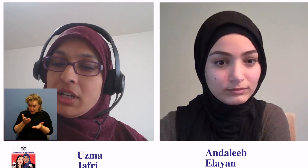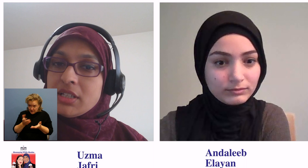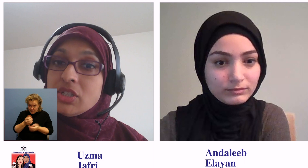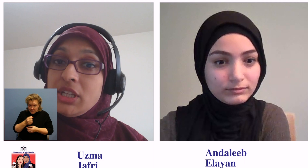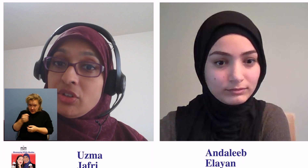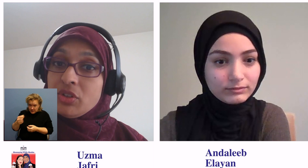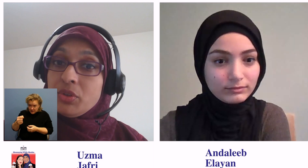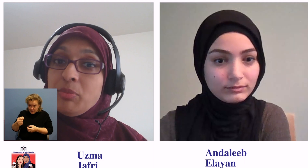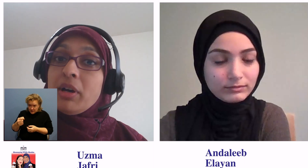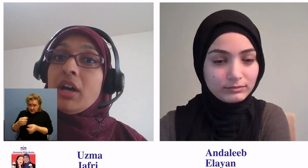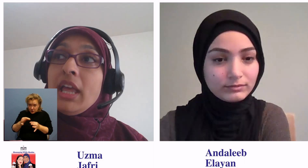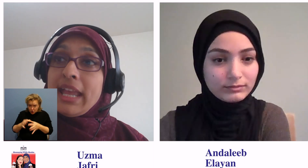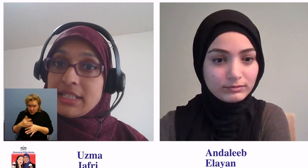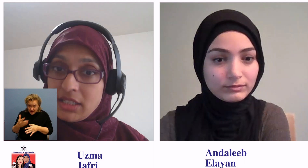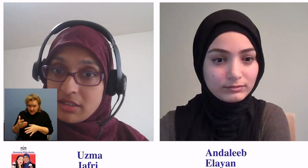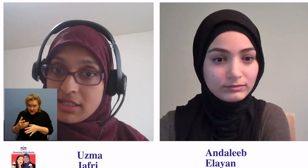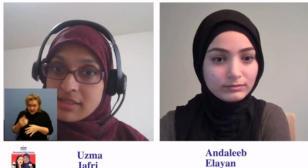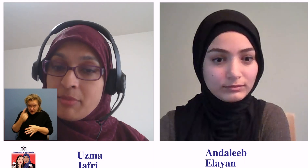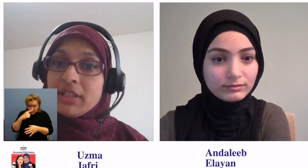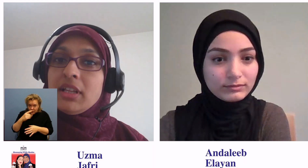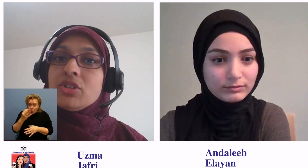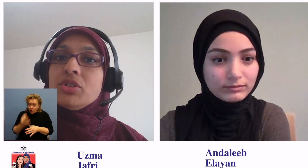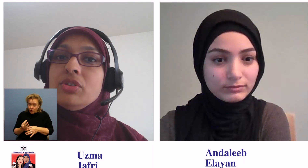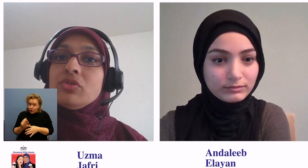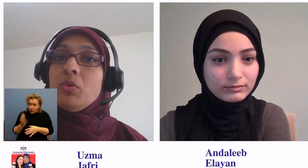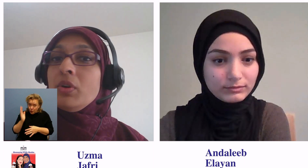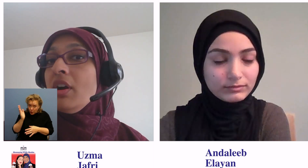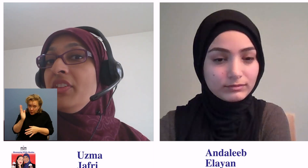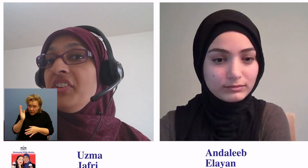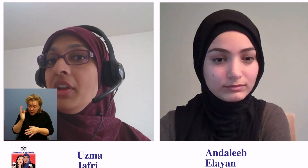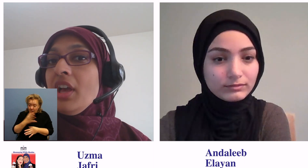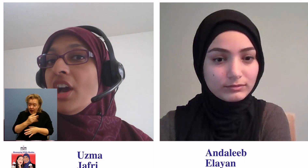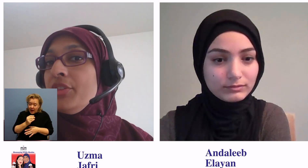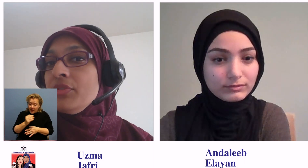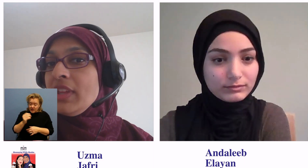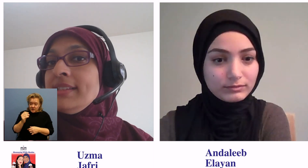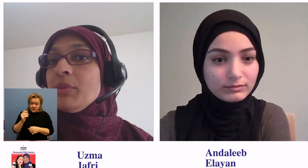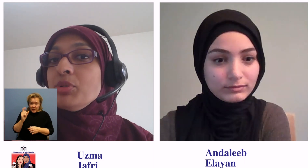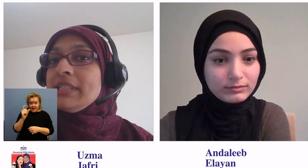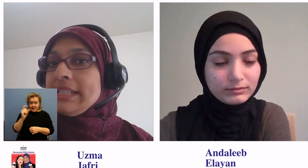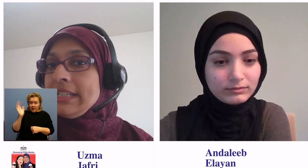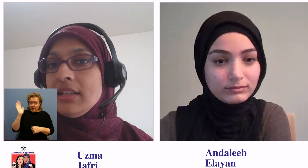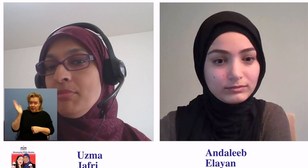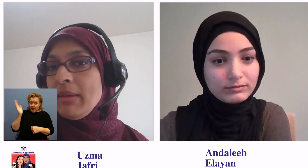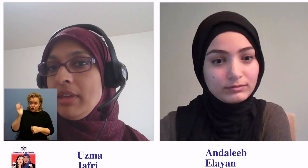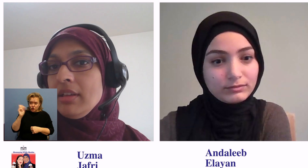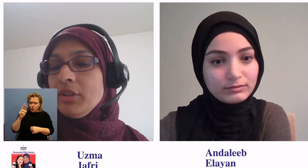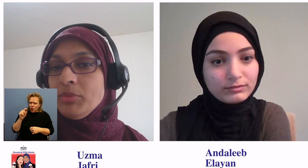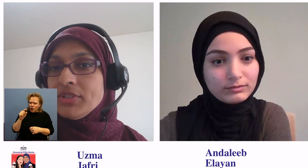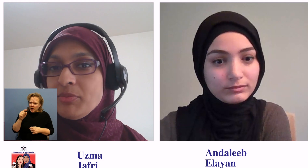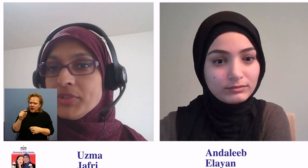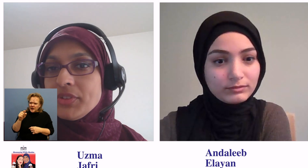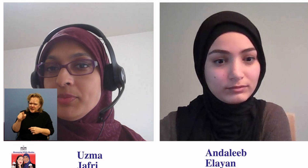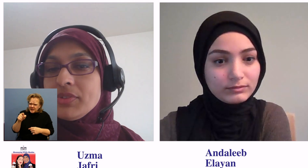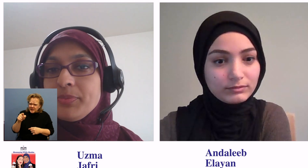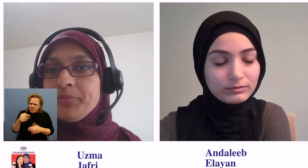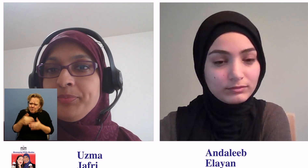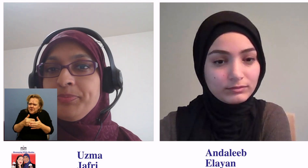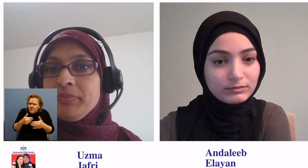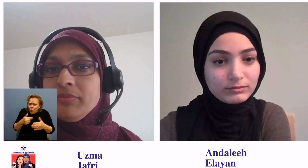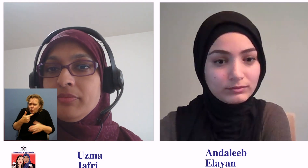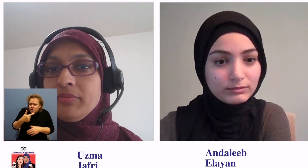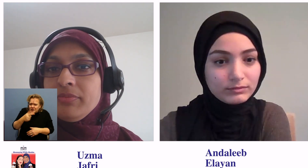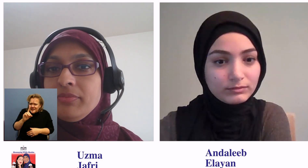now, uh, to hear the khutbah and to hear Islamic lectures? Or are there other things that preceded, maybe, global deaf Muslims?